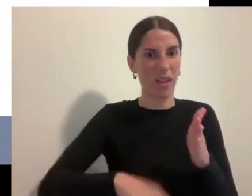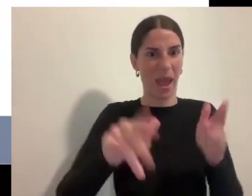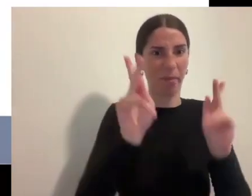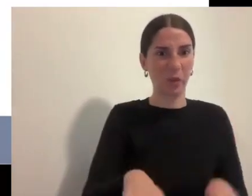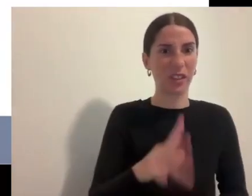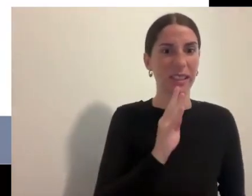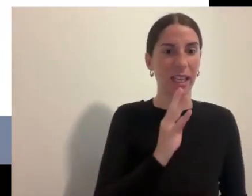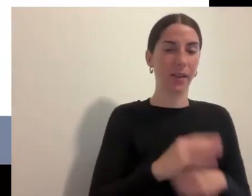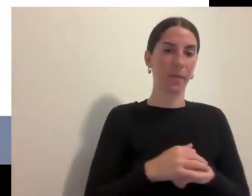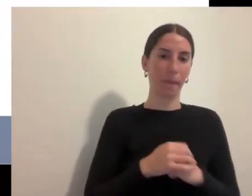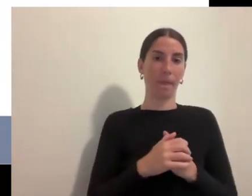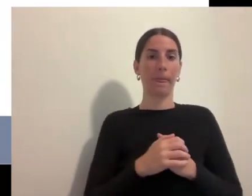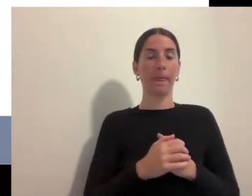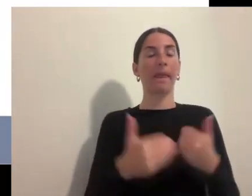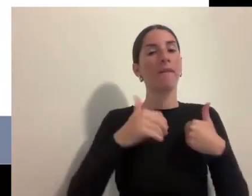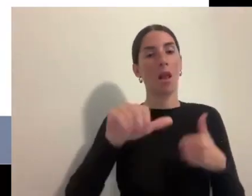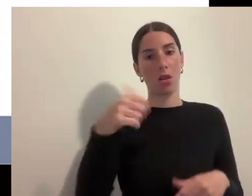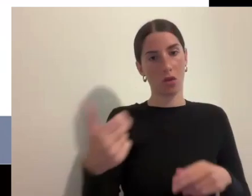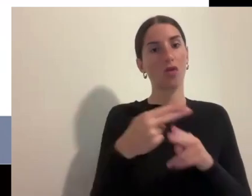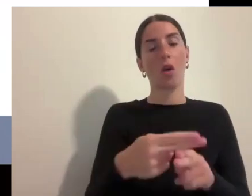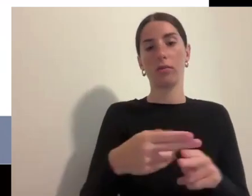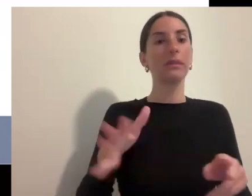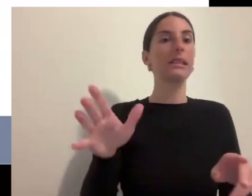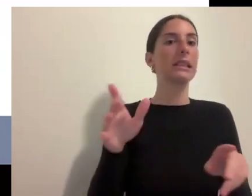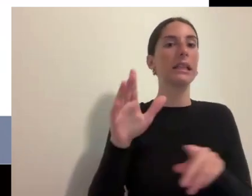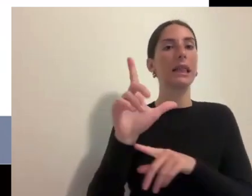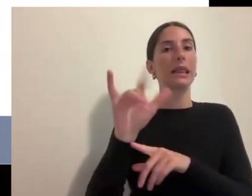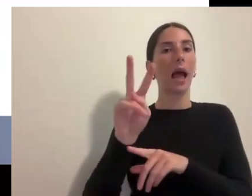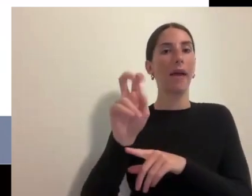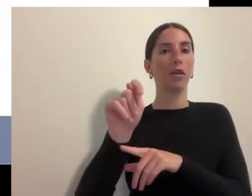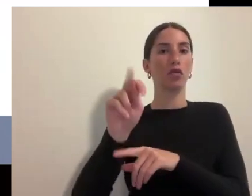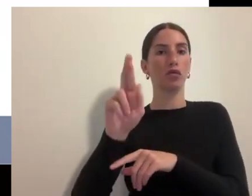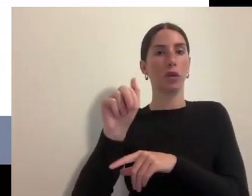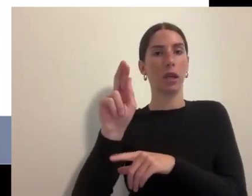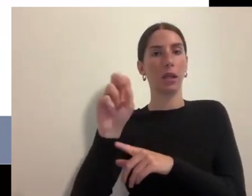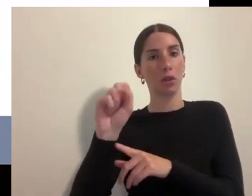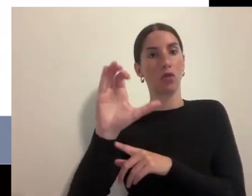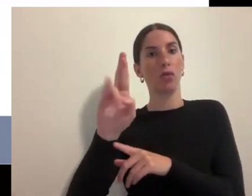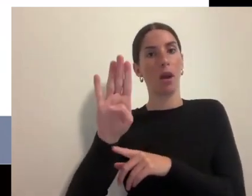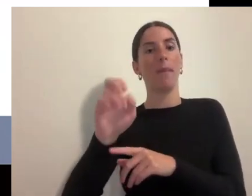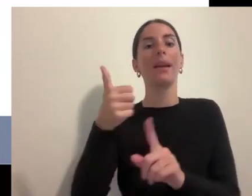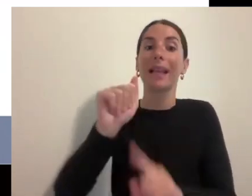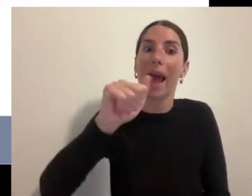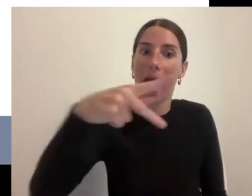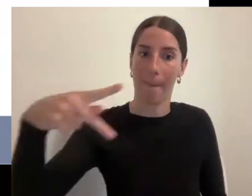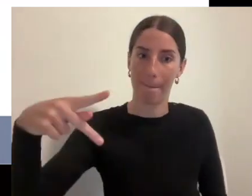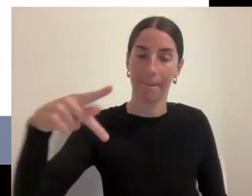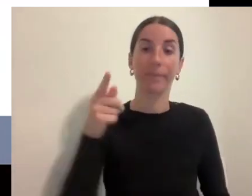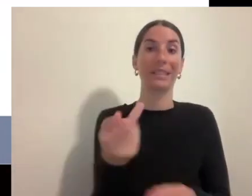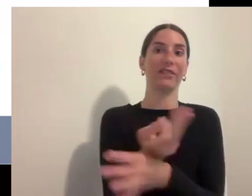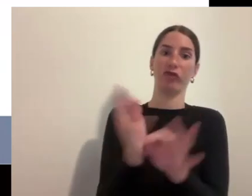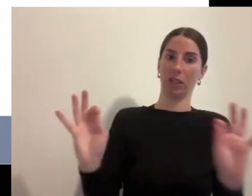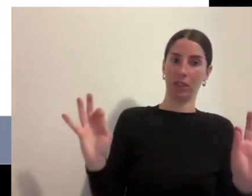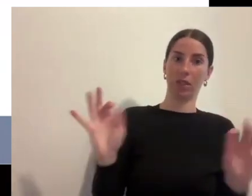there is another tool that does the same thing. It's called Live Transcribe. It's an app. It works on Android. It's free